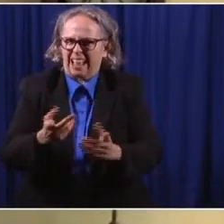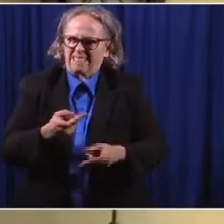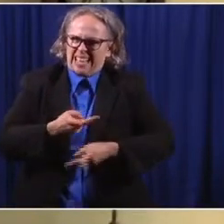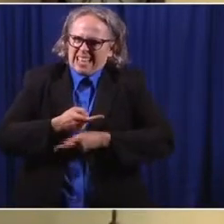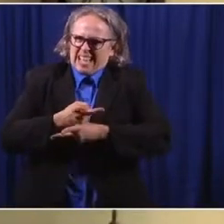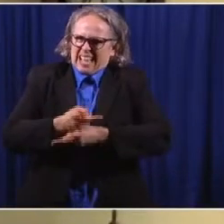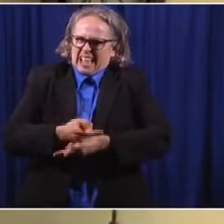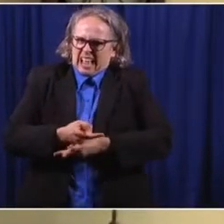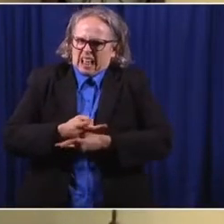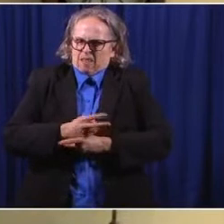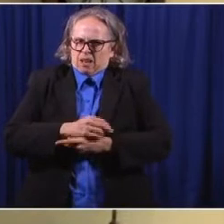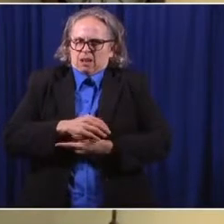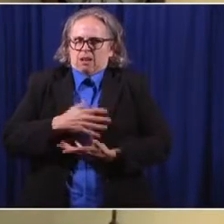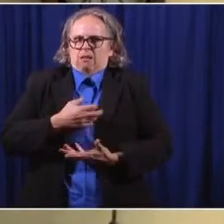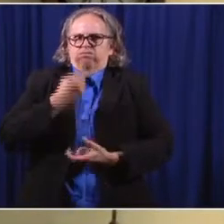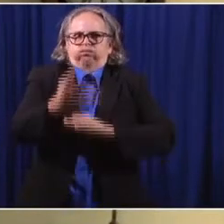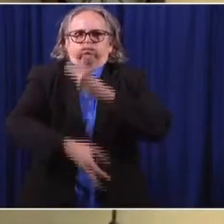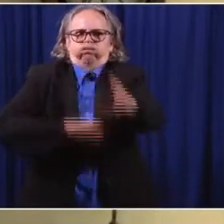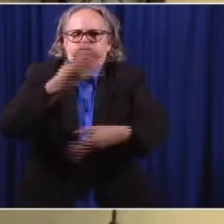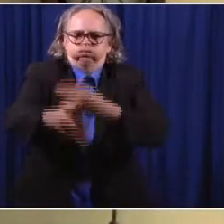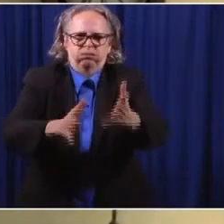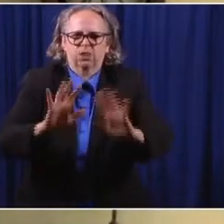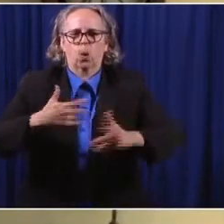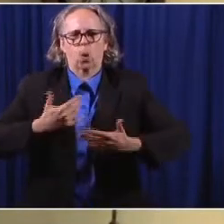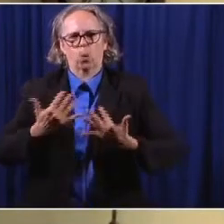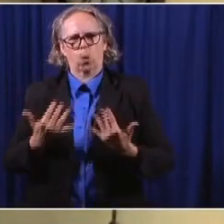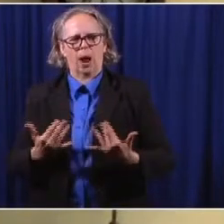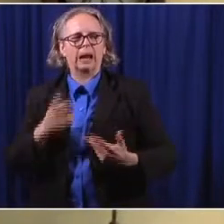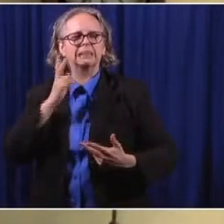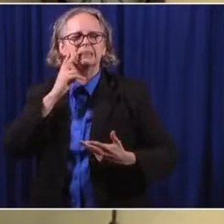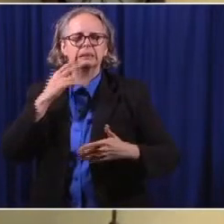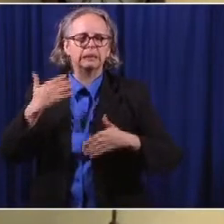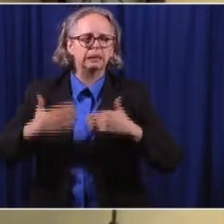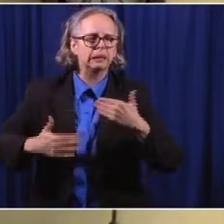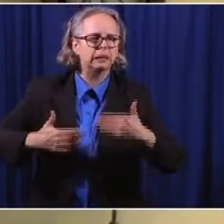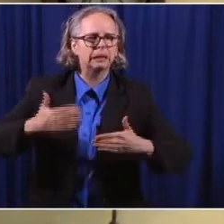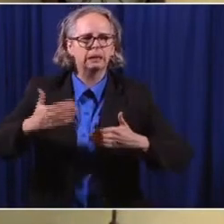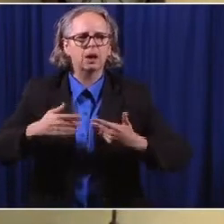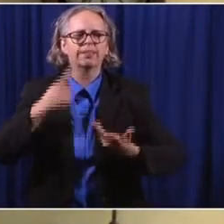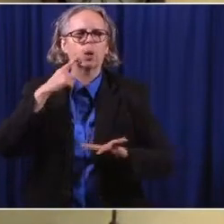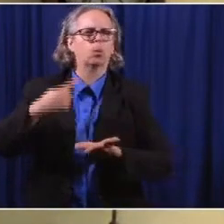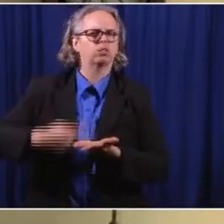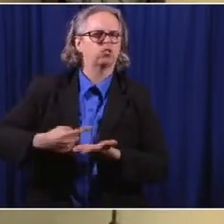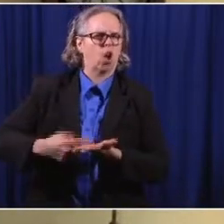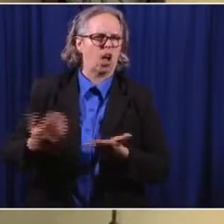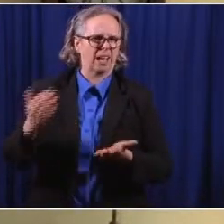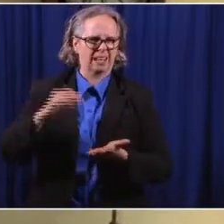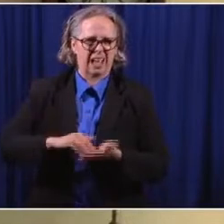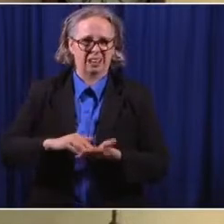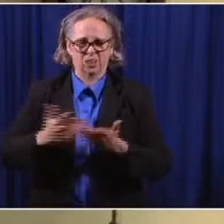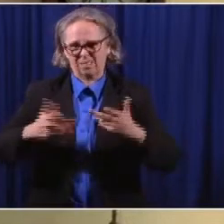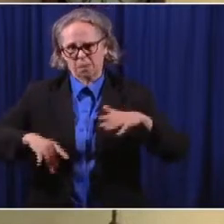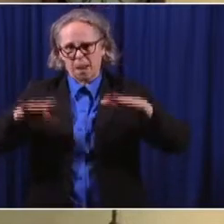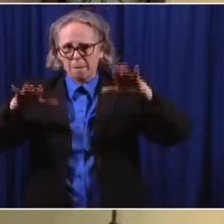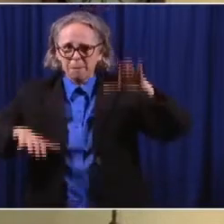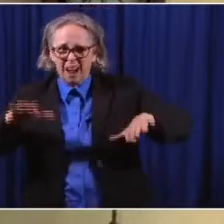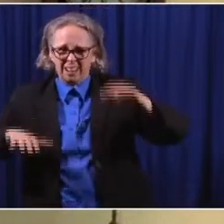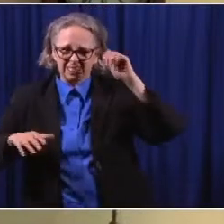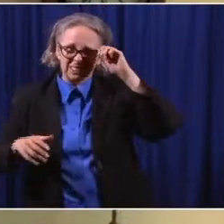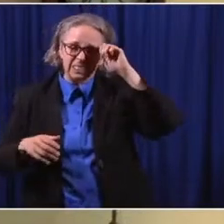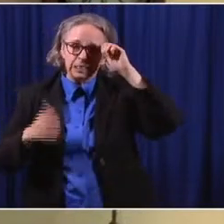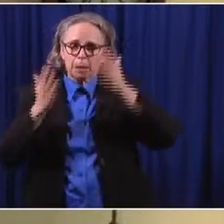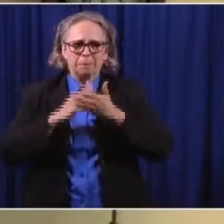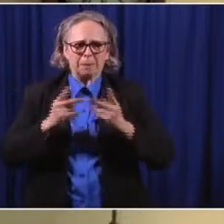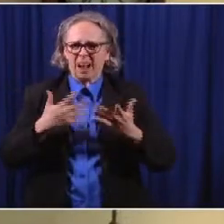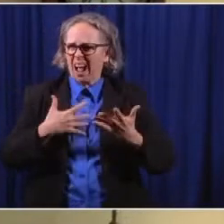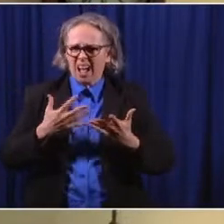going to wait another few days and reevaluate it. We have, as I said, we have some people say you're putting out too much information. Some people said, it's